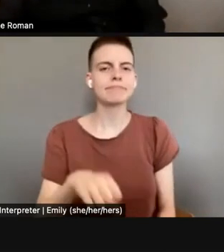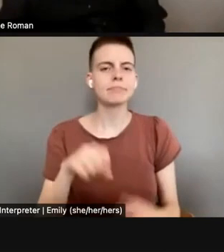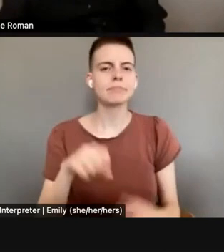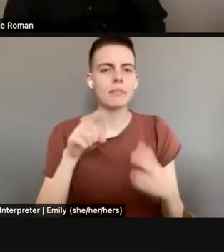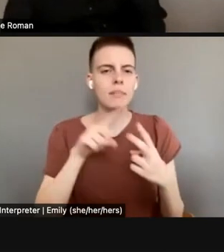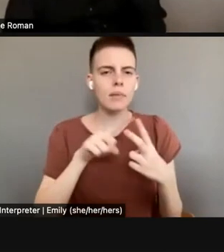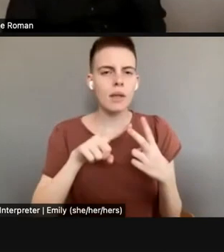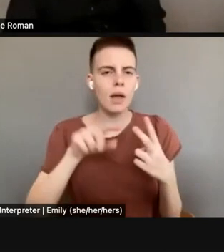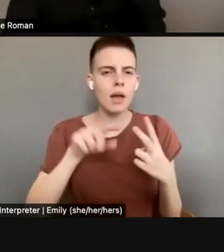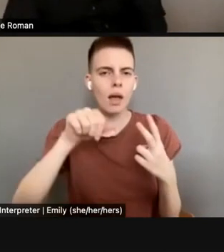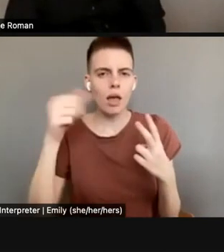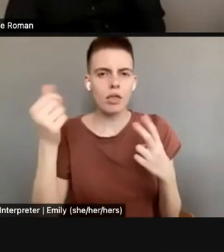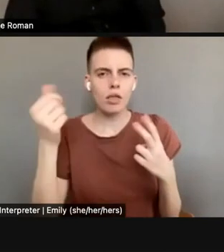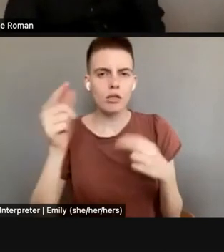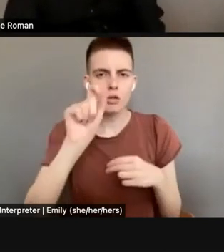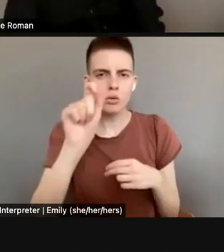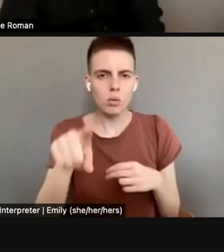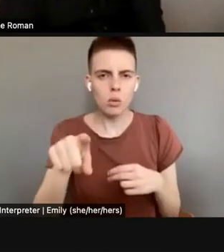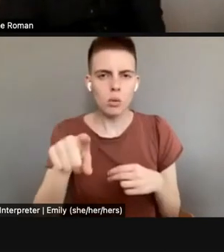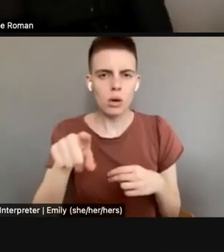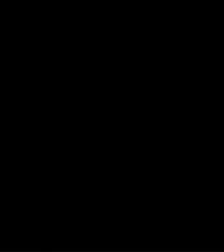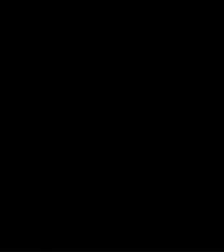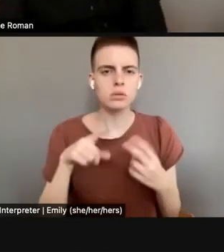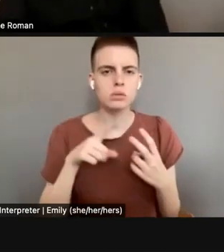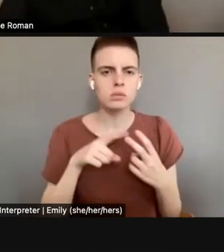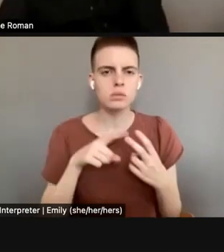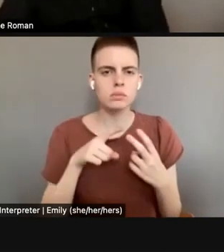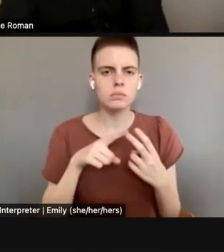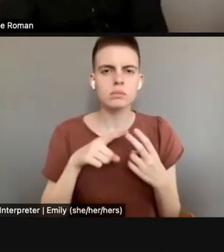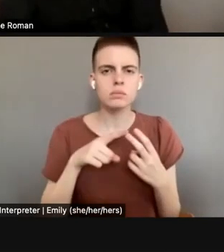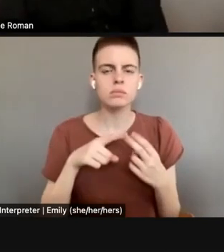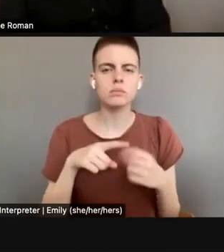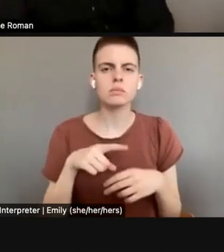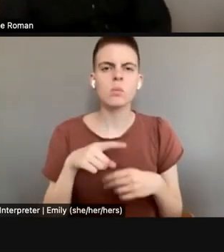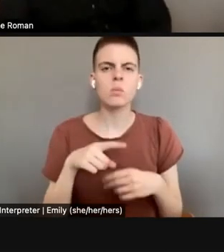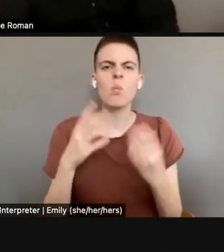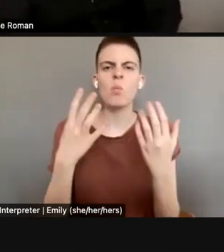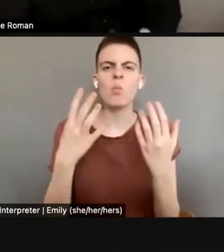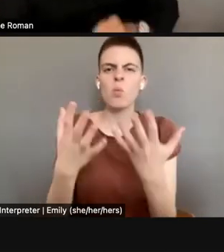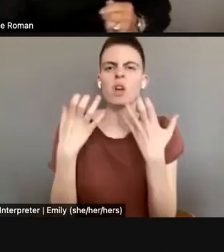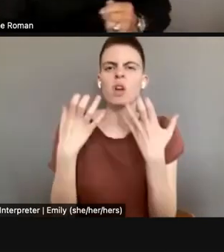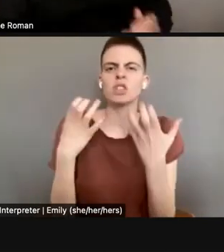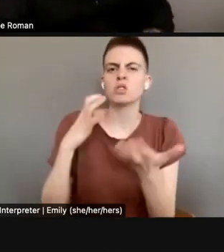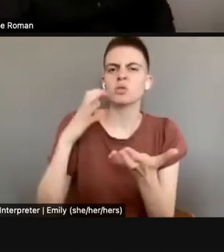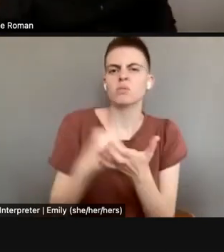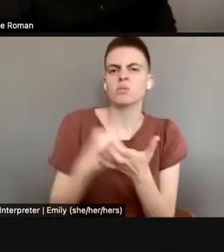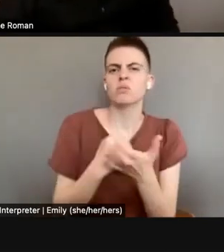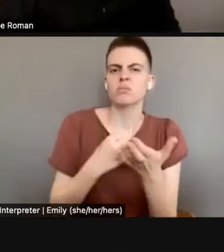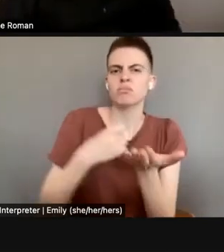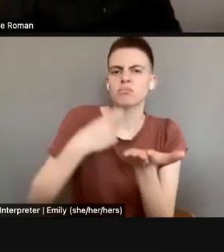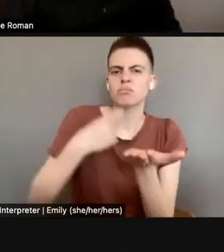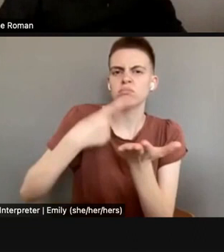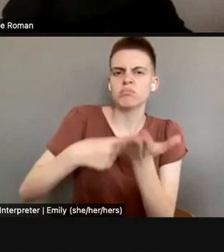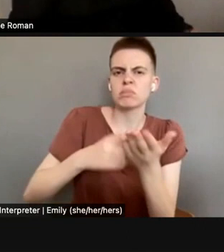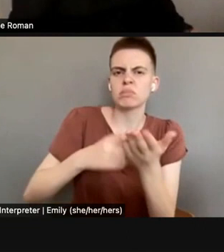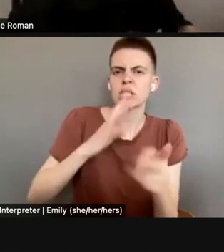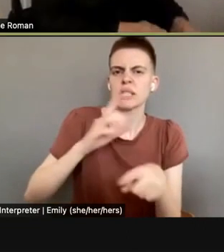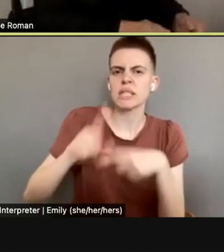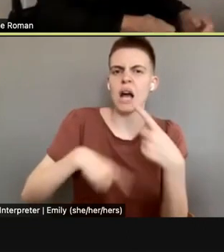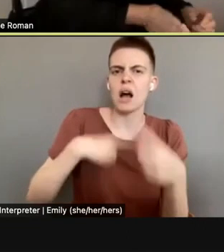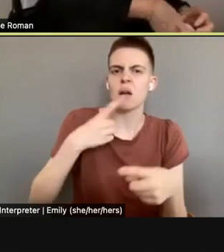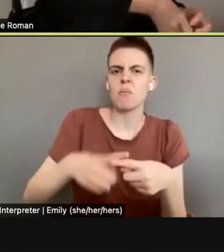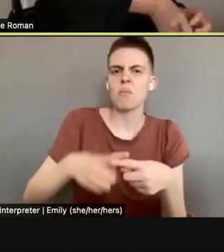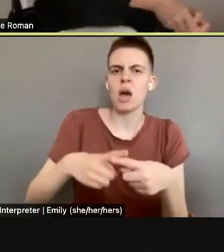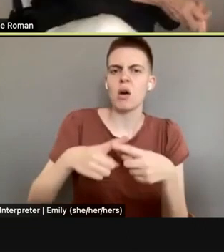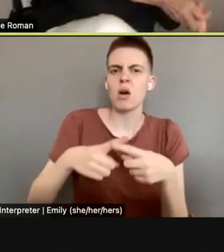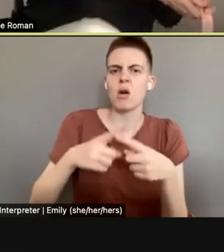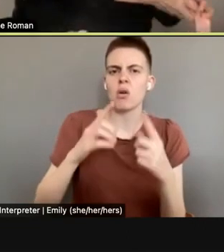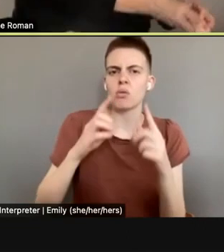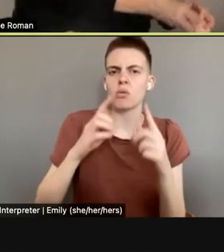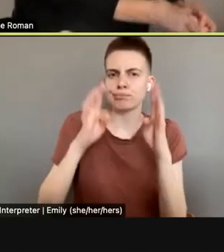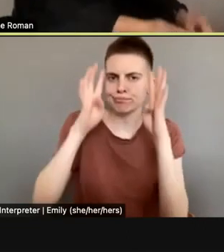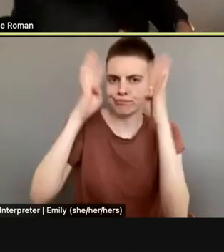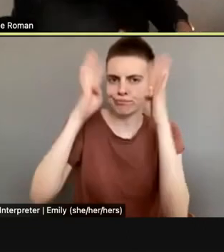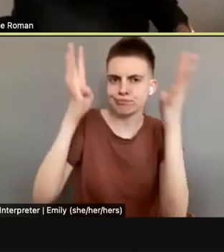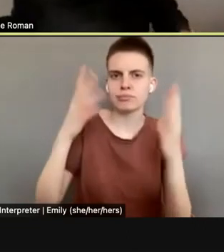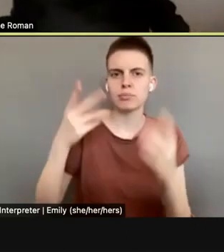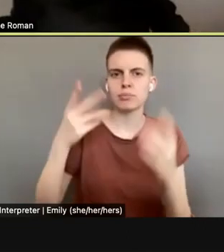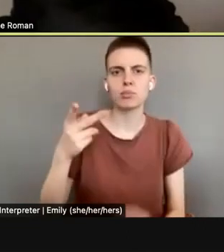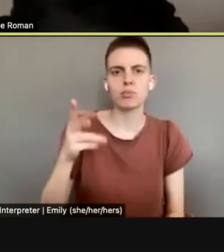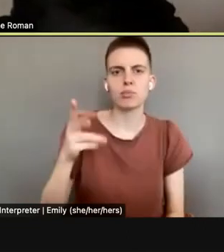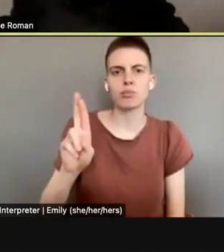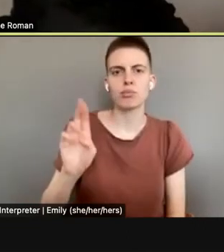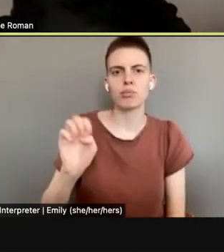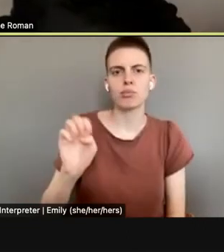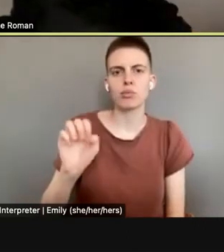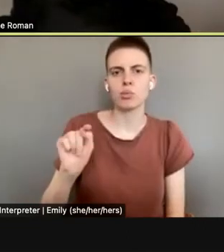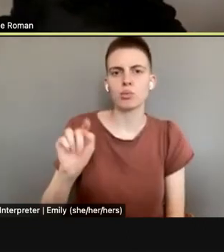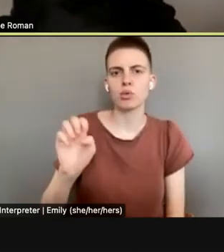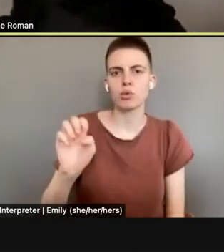asking to have a brief discussion on pretend play. Okay. Maybe that